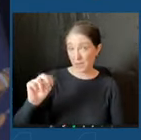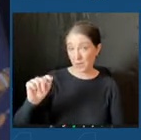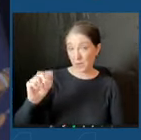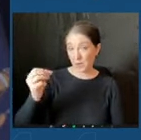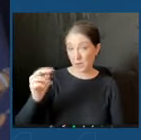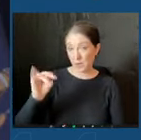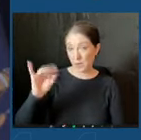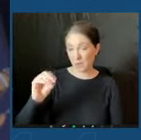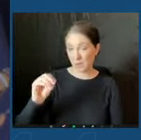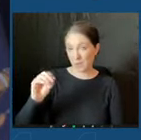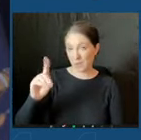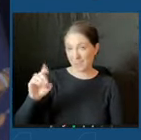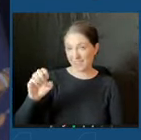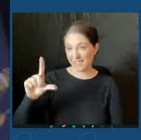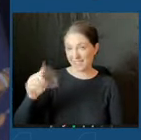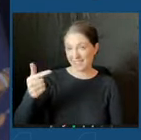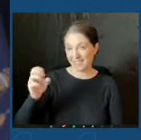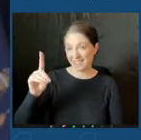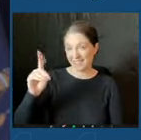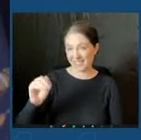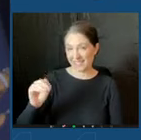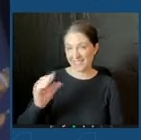hand.